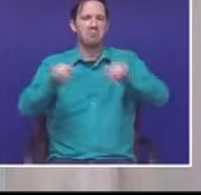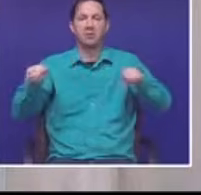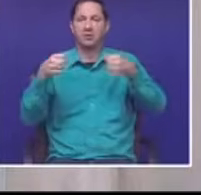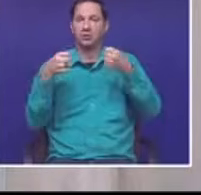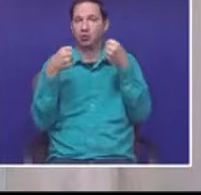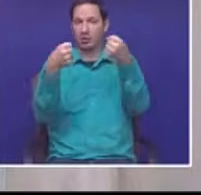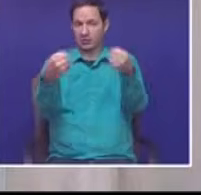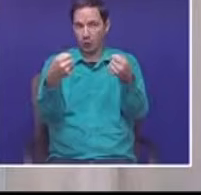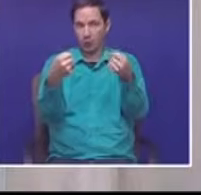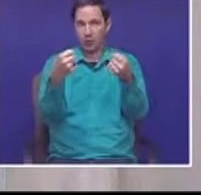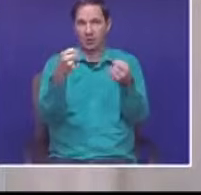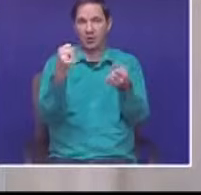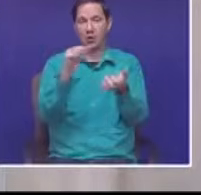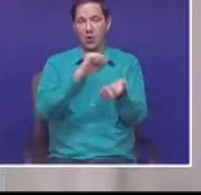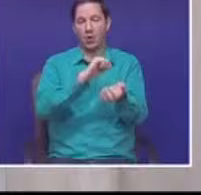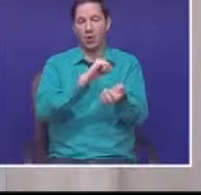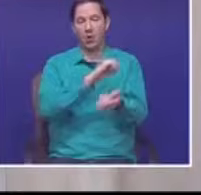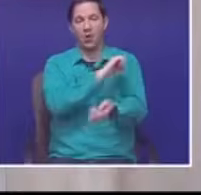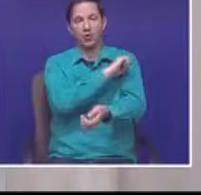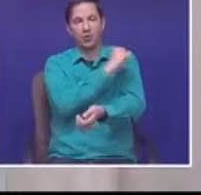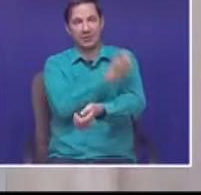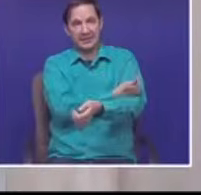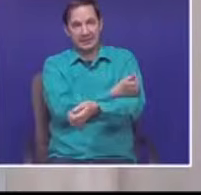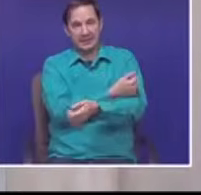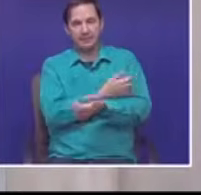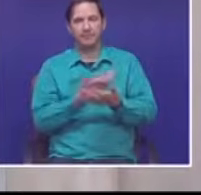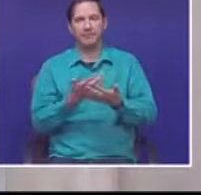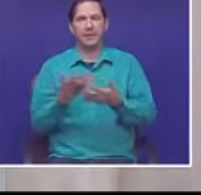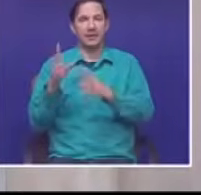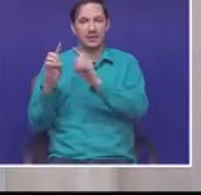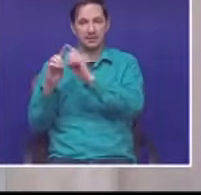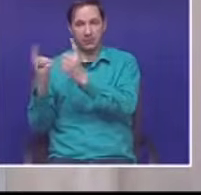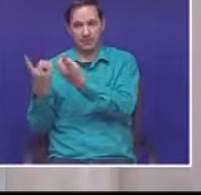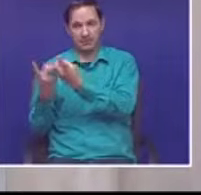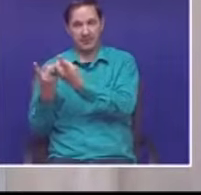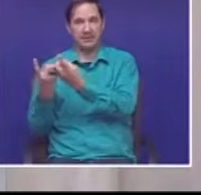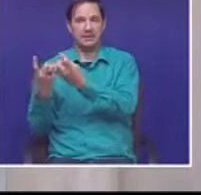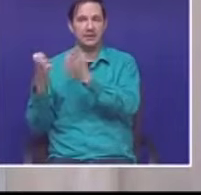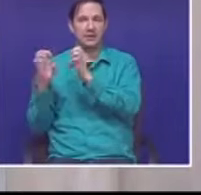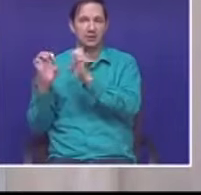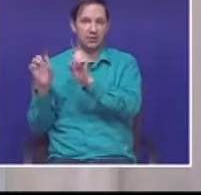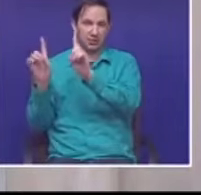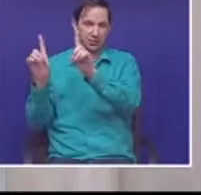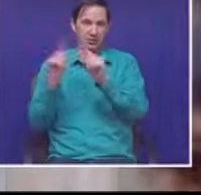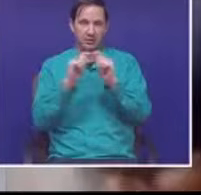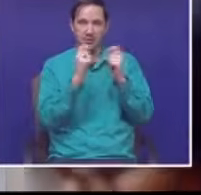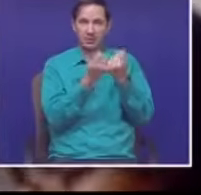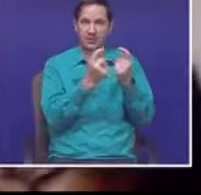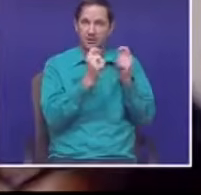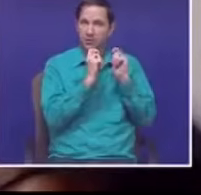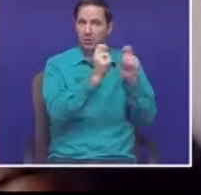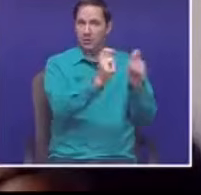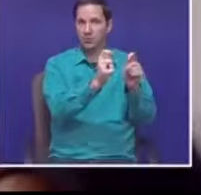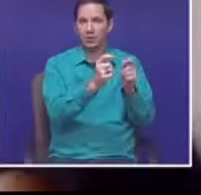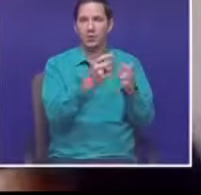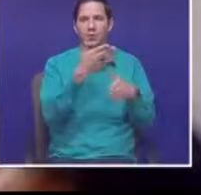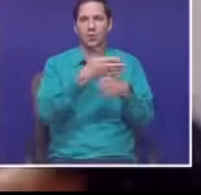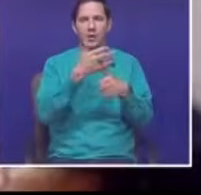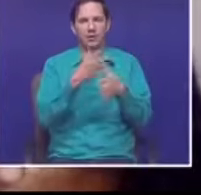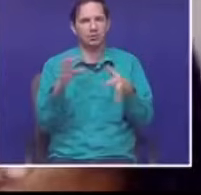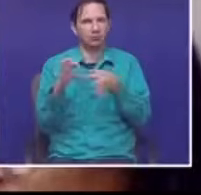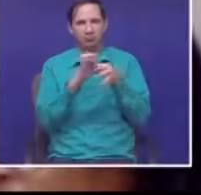the National Department of Basic Education and the Department of Transport work on policy,